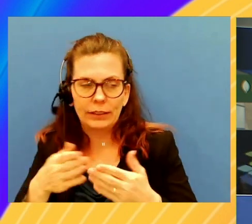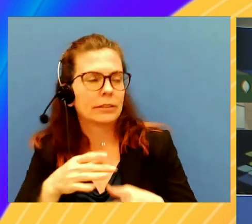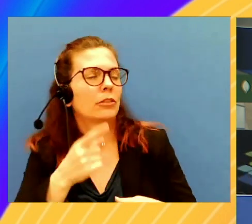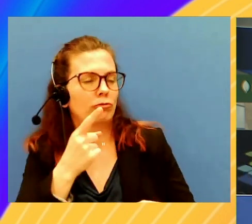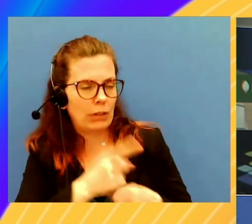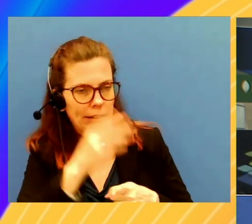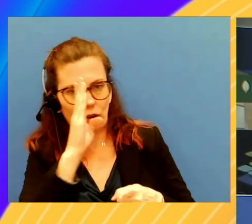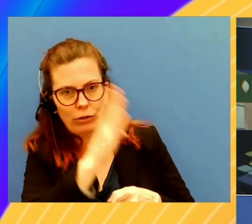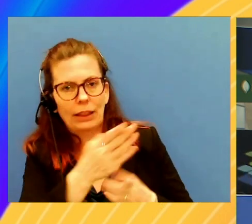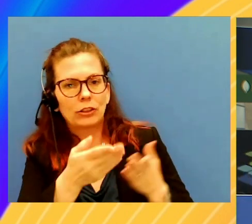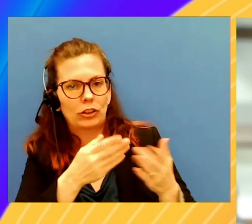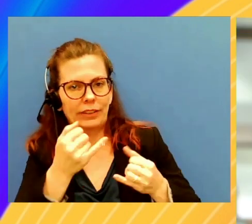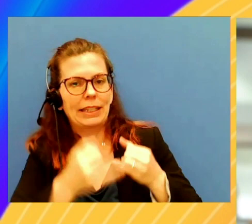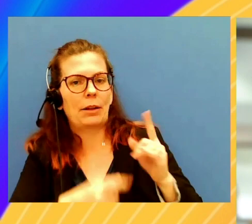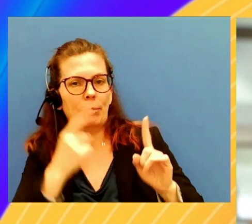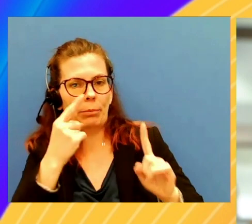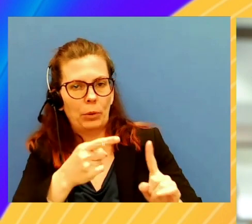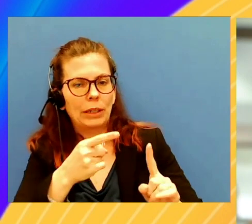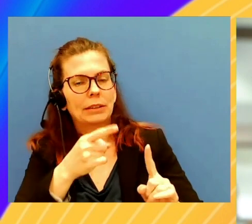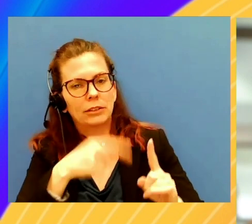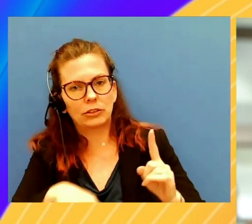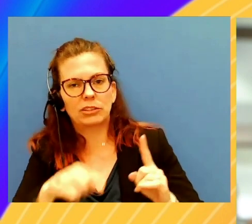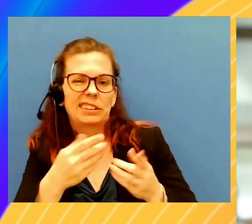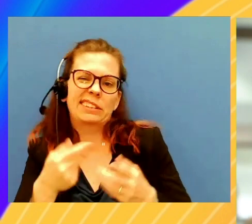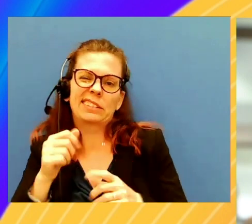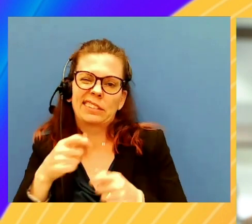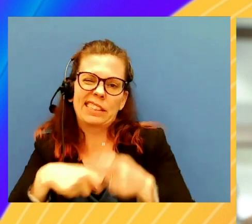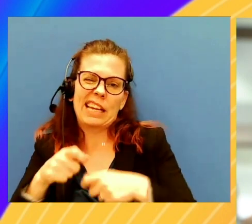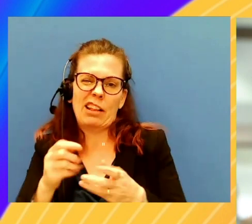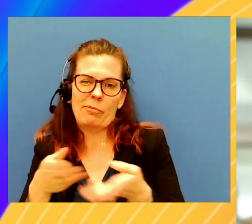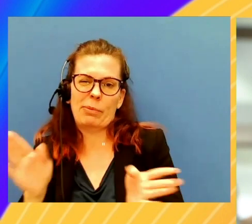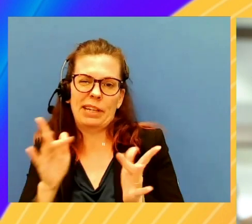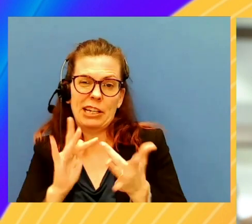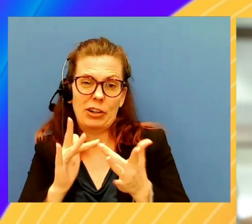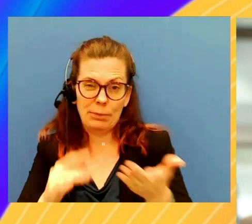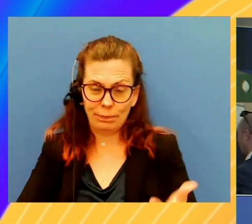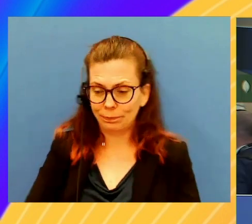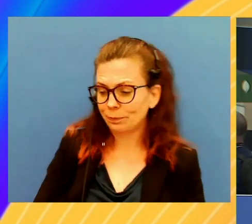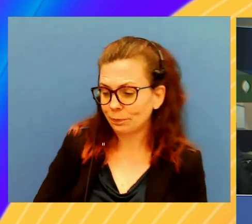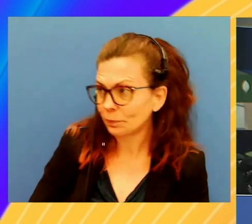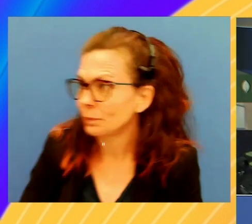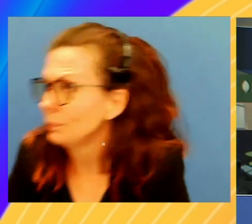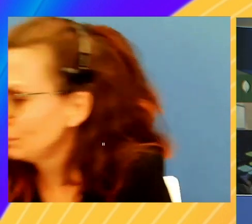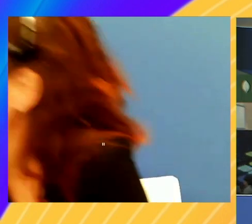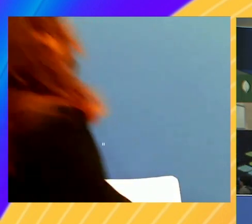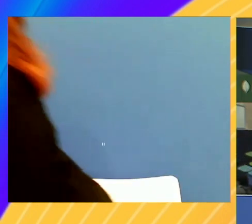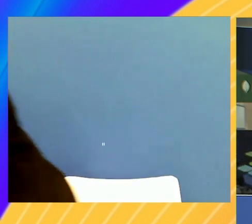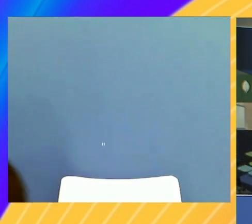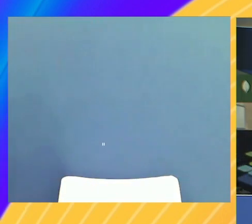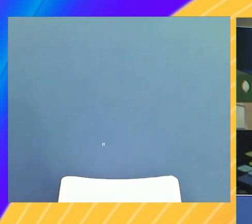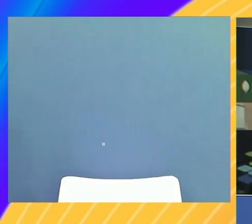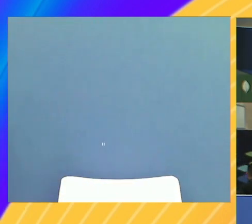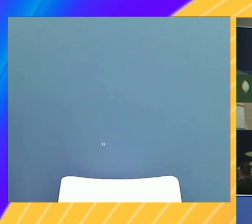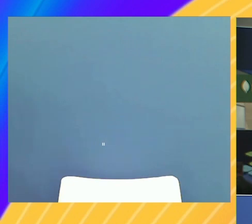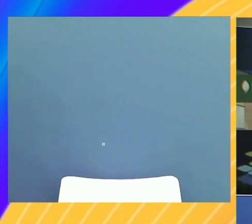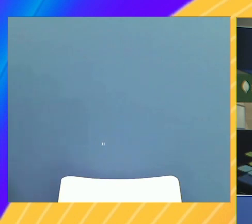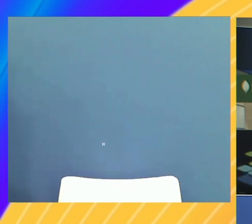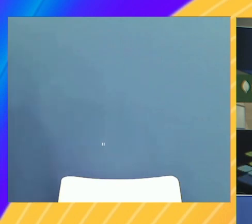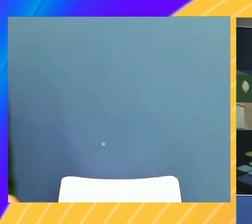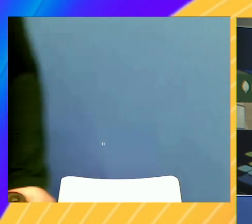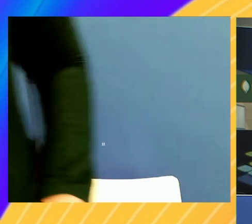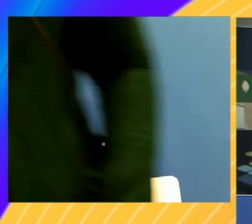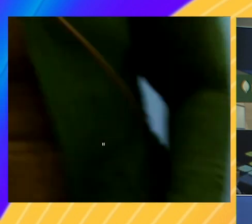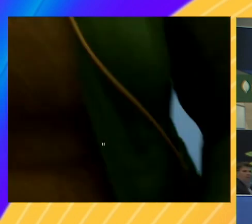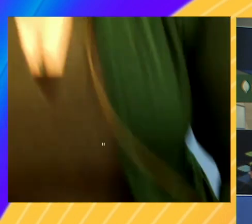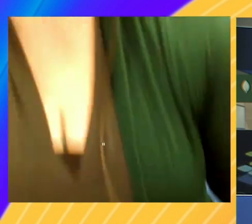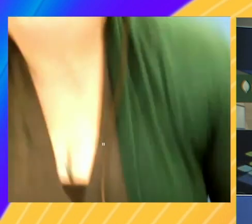service endpoint rather than out over the public internet. So a lot of folks, when you start learning about AWS, you learn about